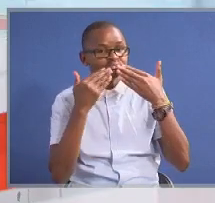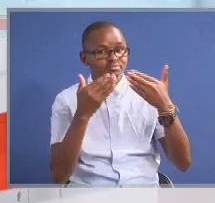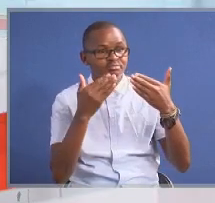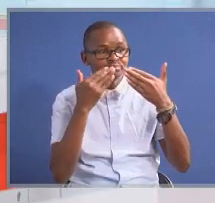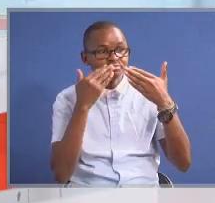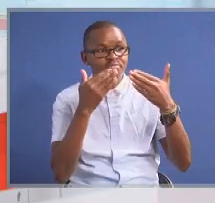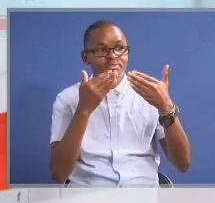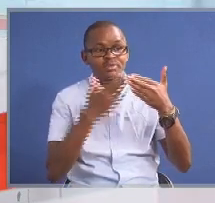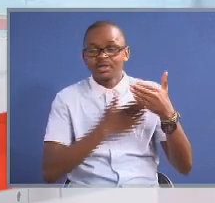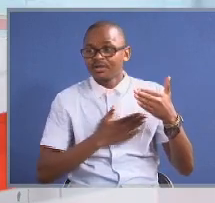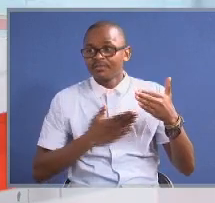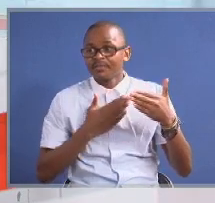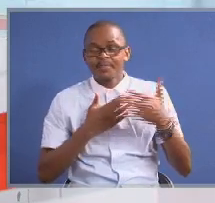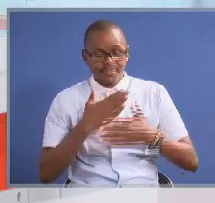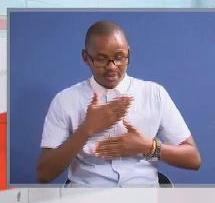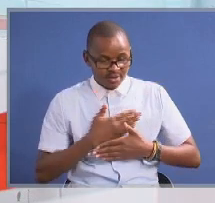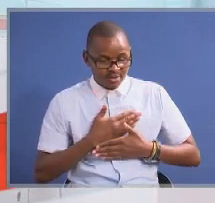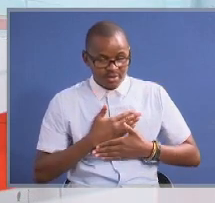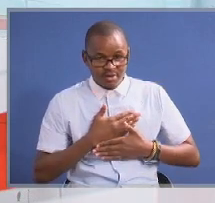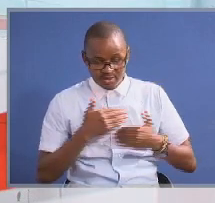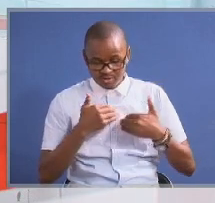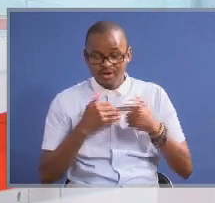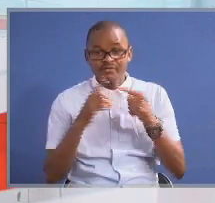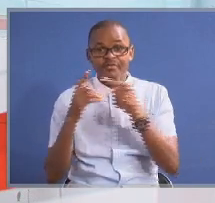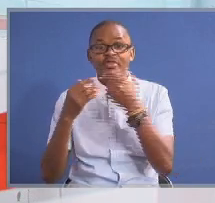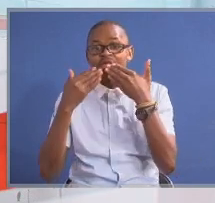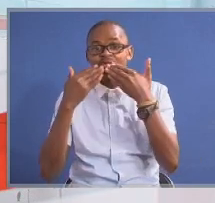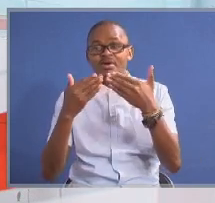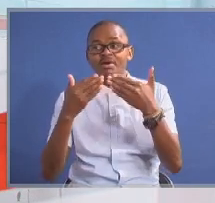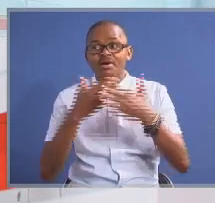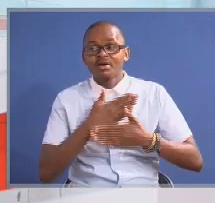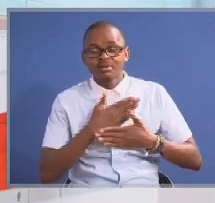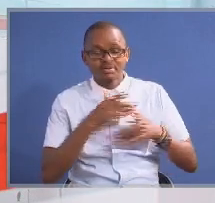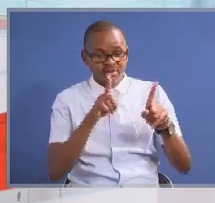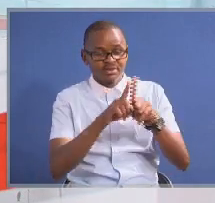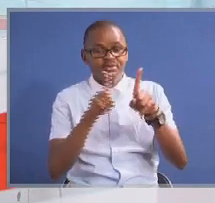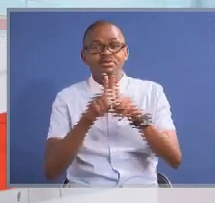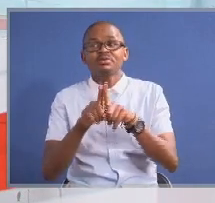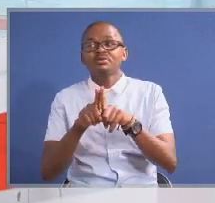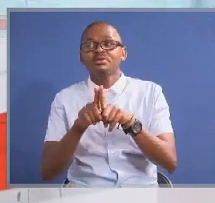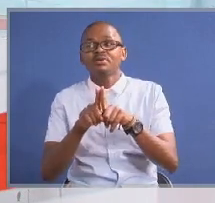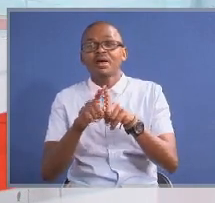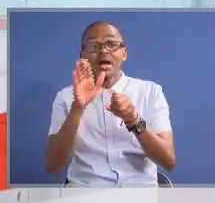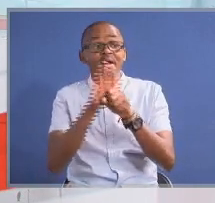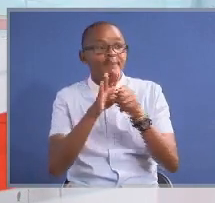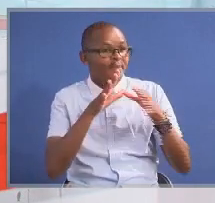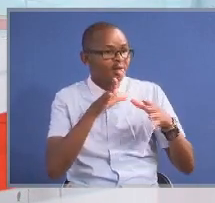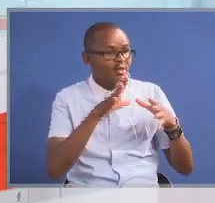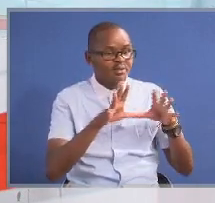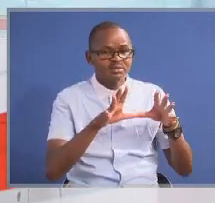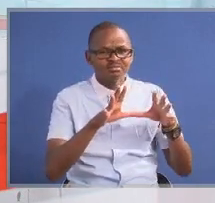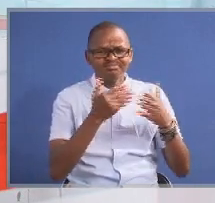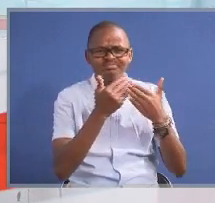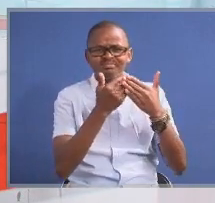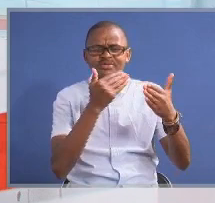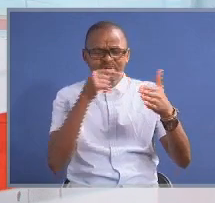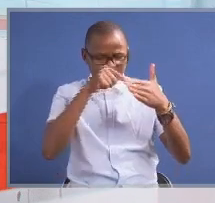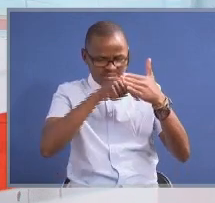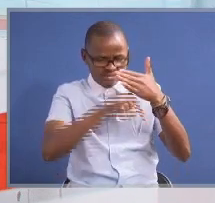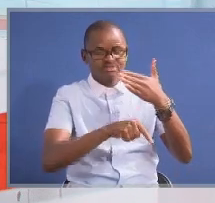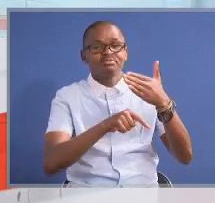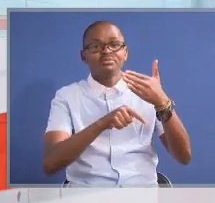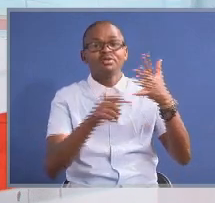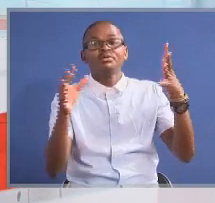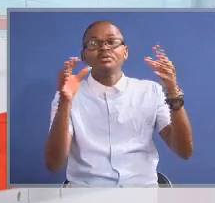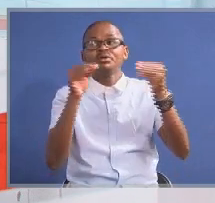us. It's a pleasure. We're honored to have you. Thank you. It's a pleasure to me as well. A lot of people are before we go deeper into